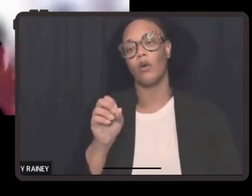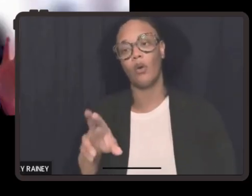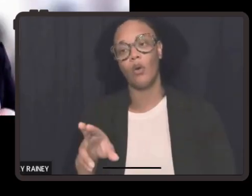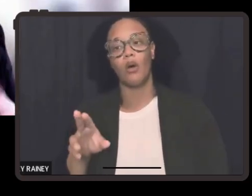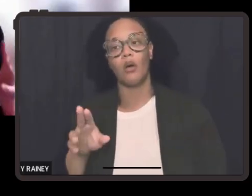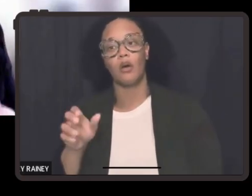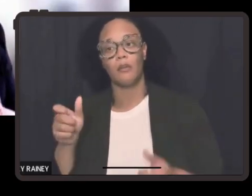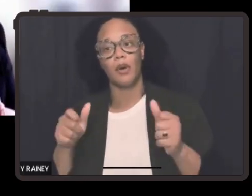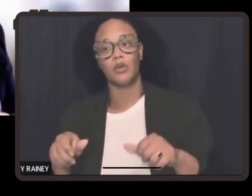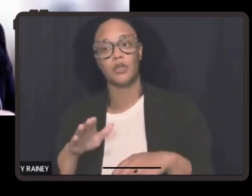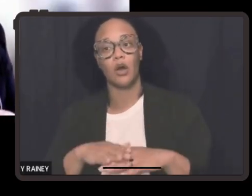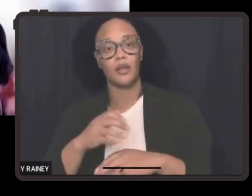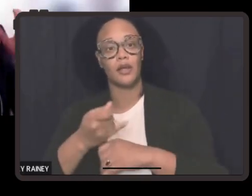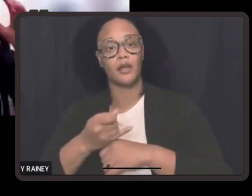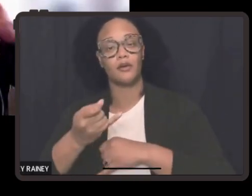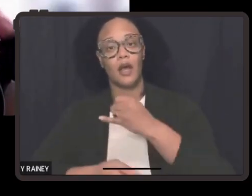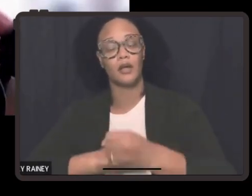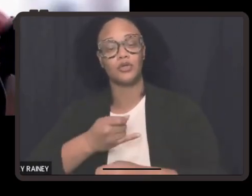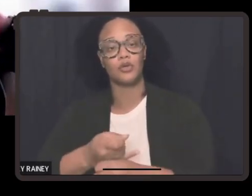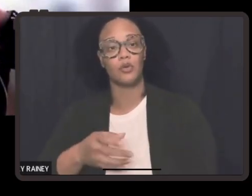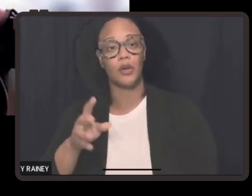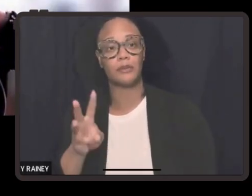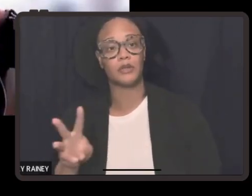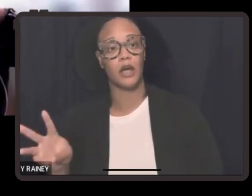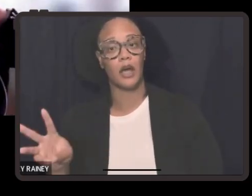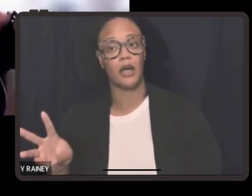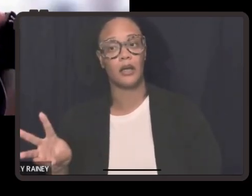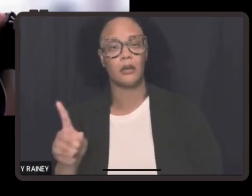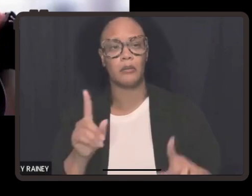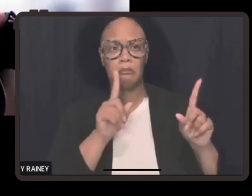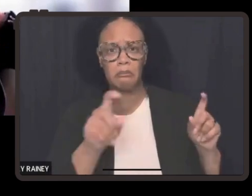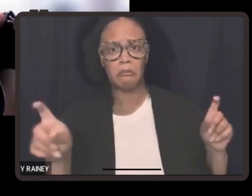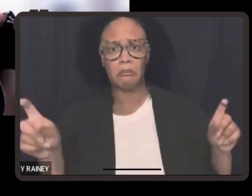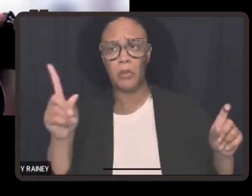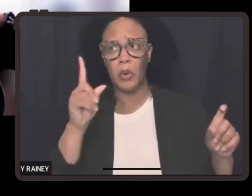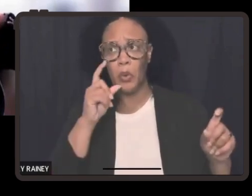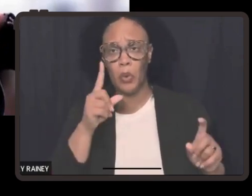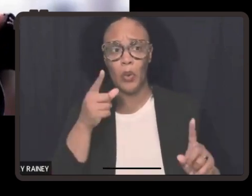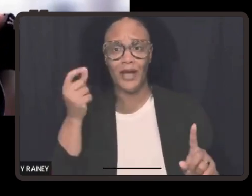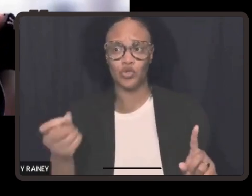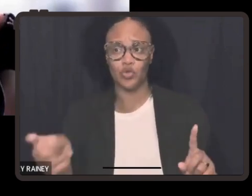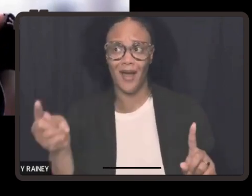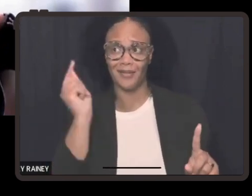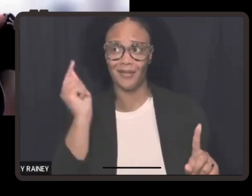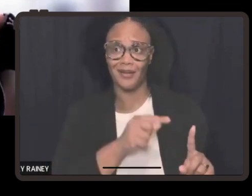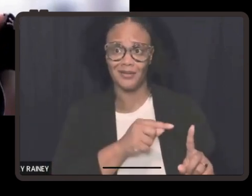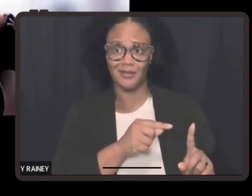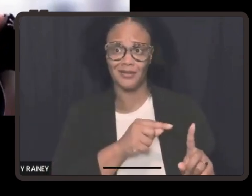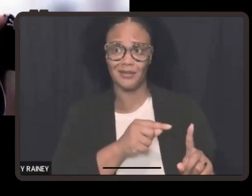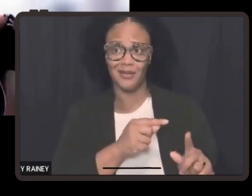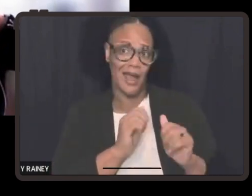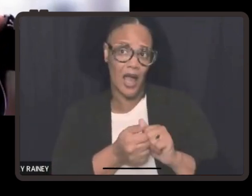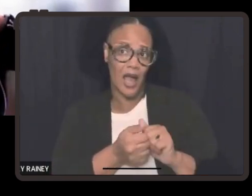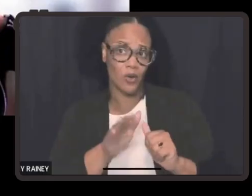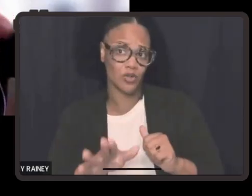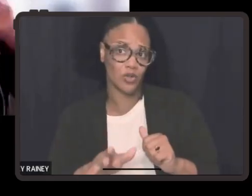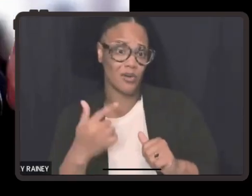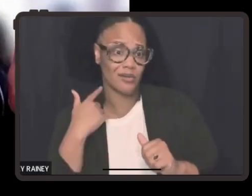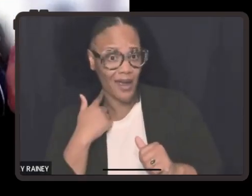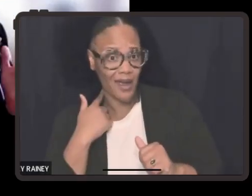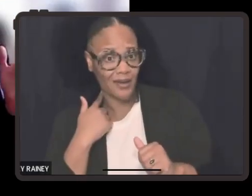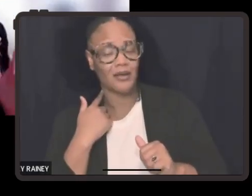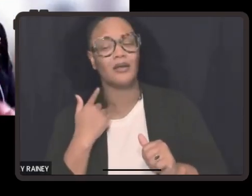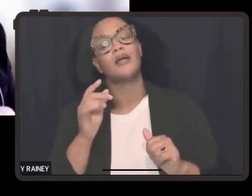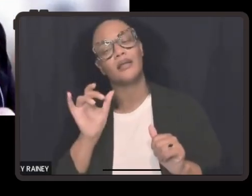used them, what do you suggest? Neck, how your neck is important, but I think it's